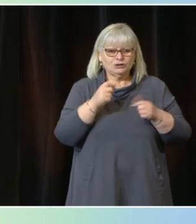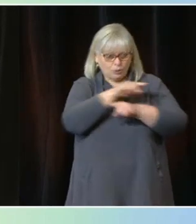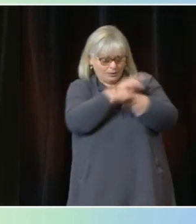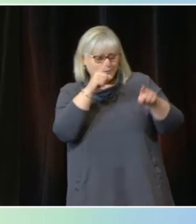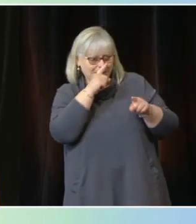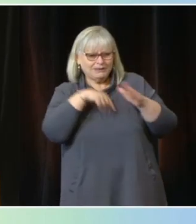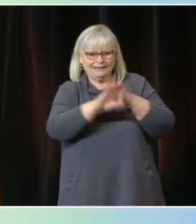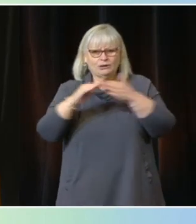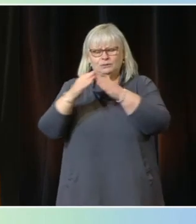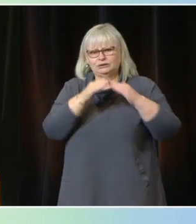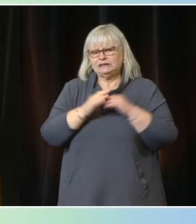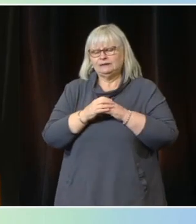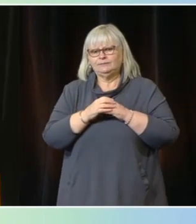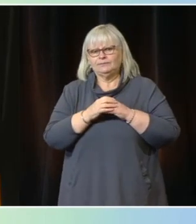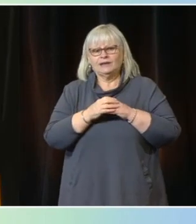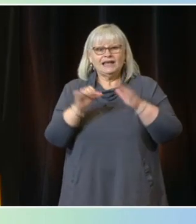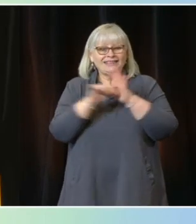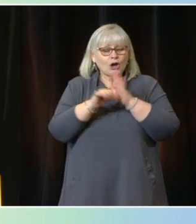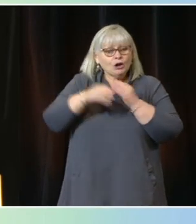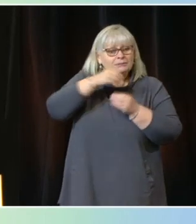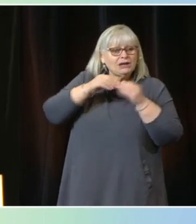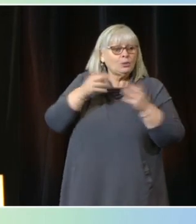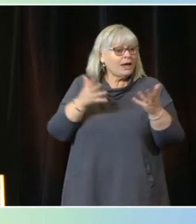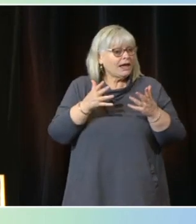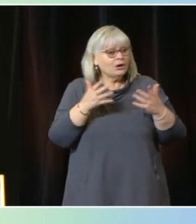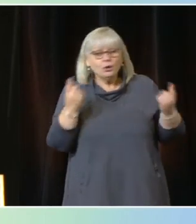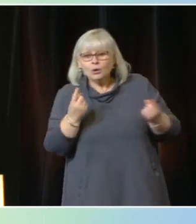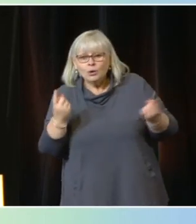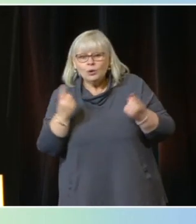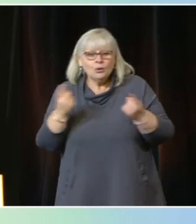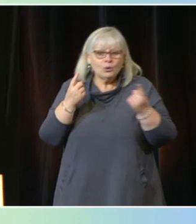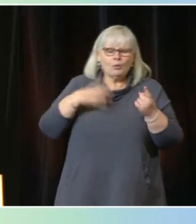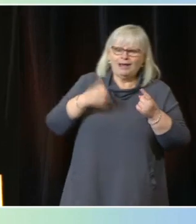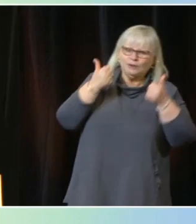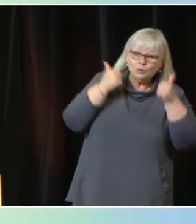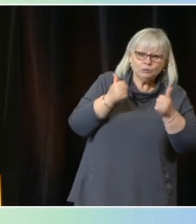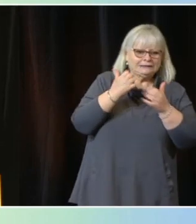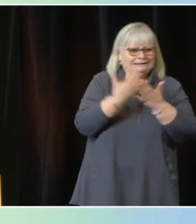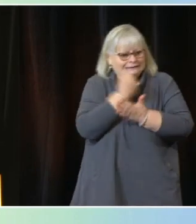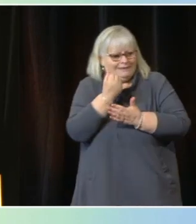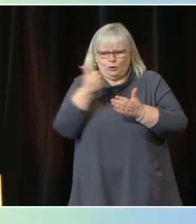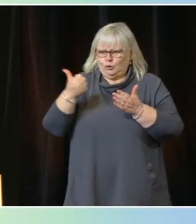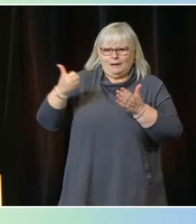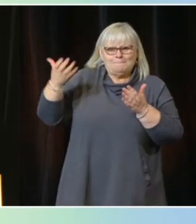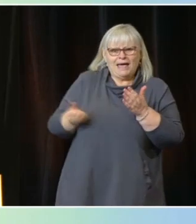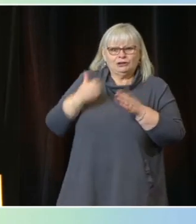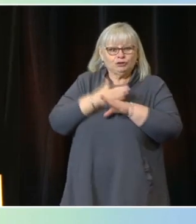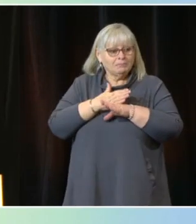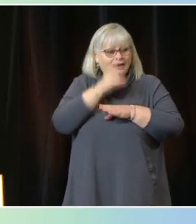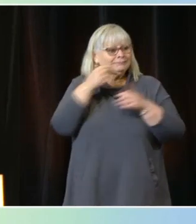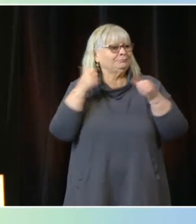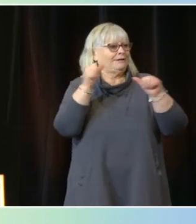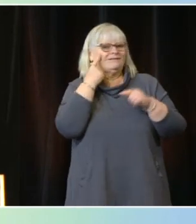communities an economy where every Australian who wants a good secure well-paid job can find one